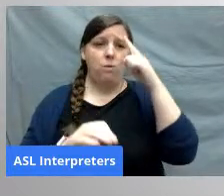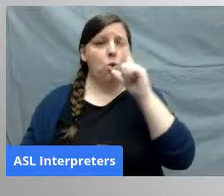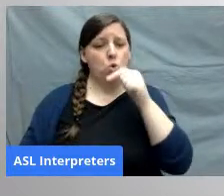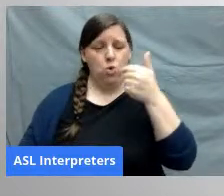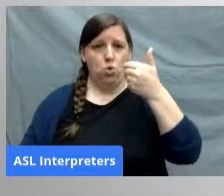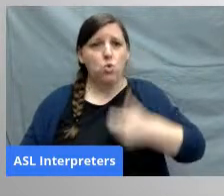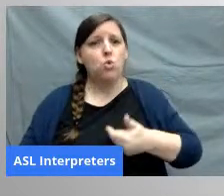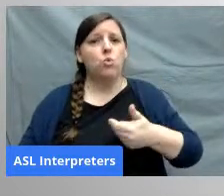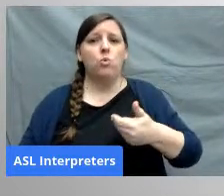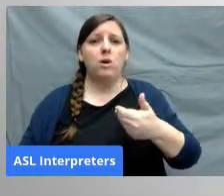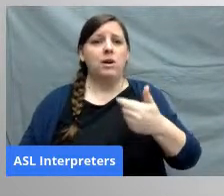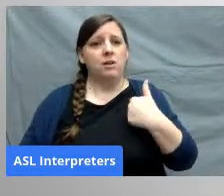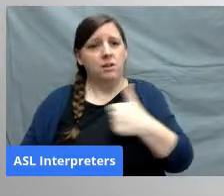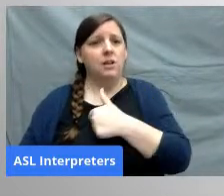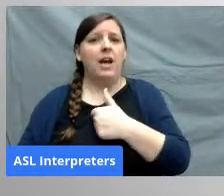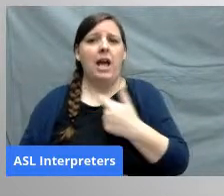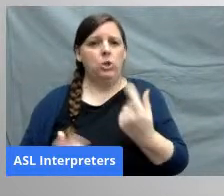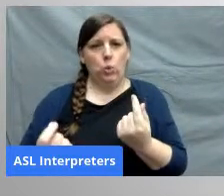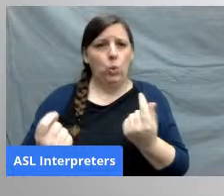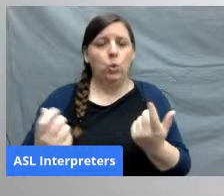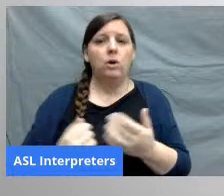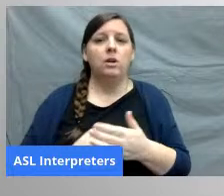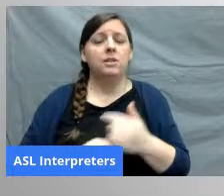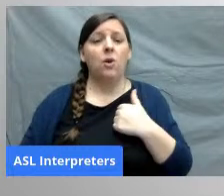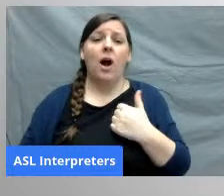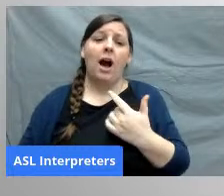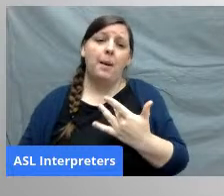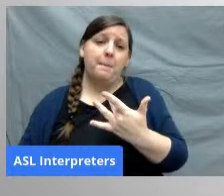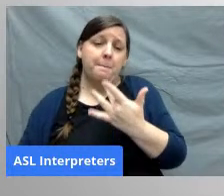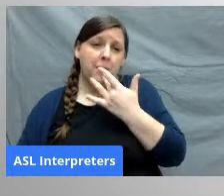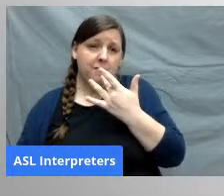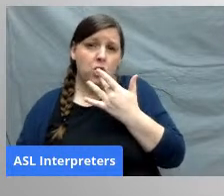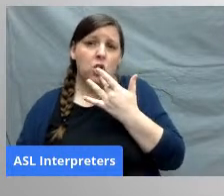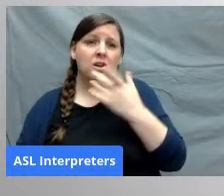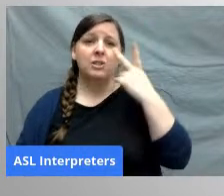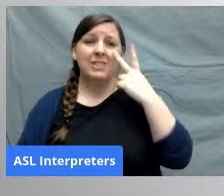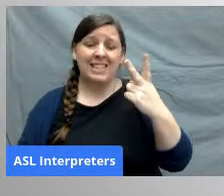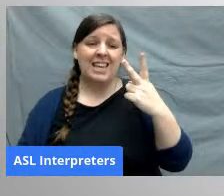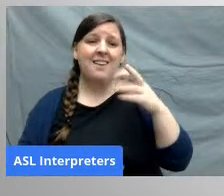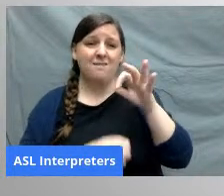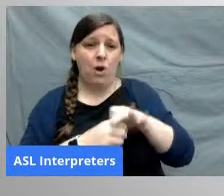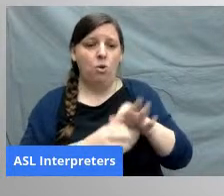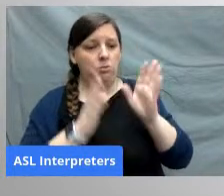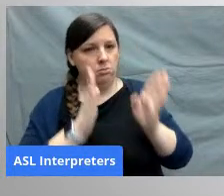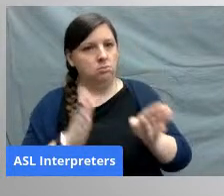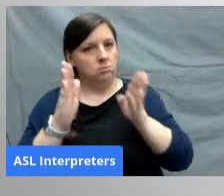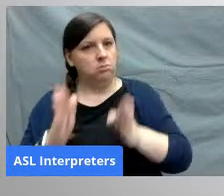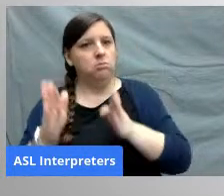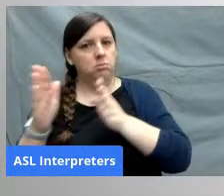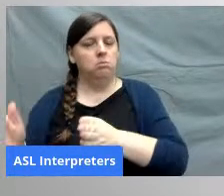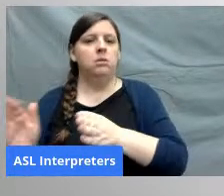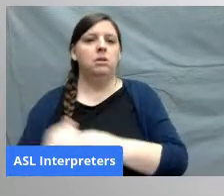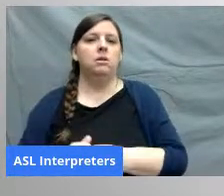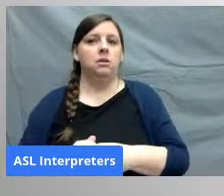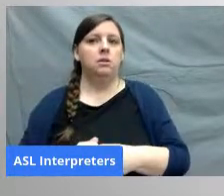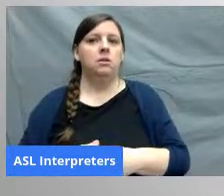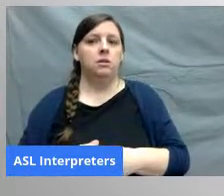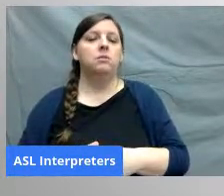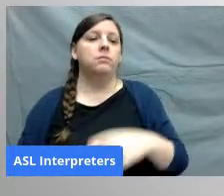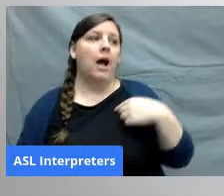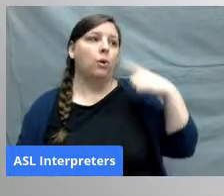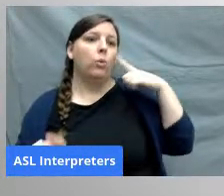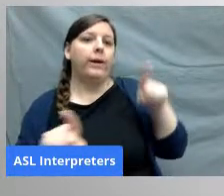so I like to see those, I personally prefer to see those things voted on individually. Agree.